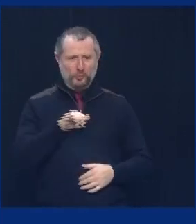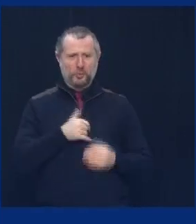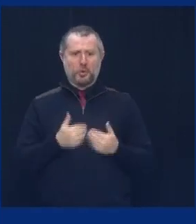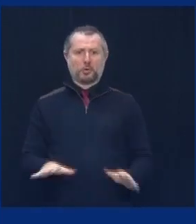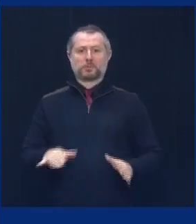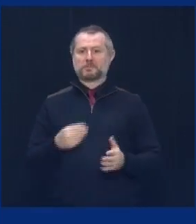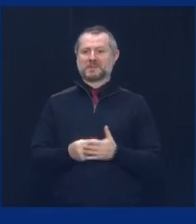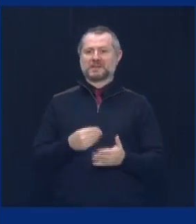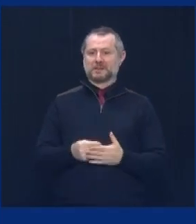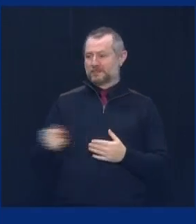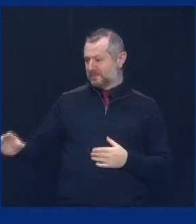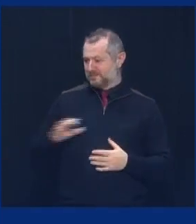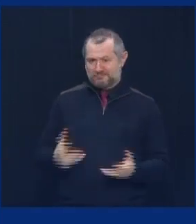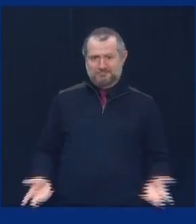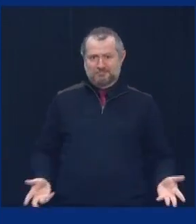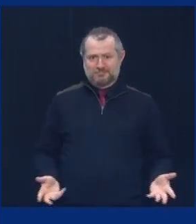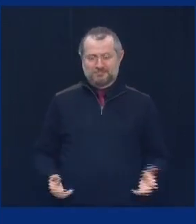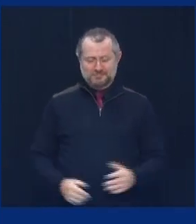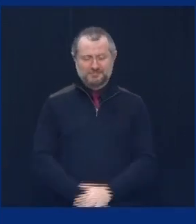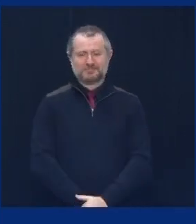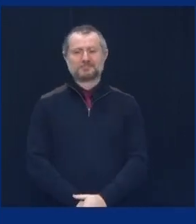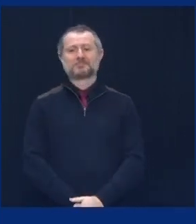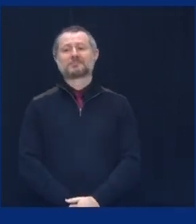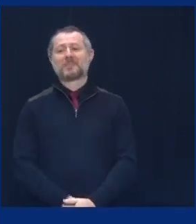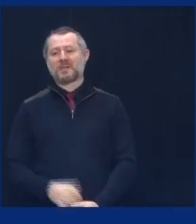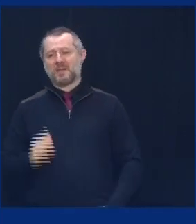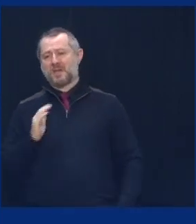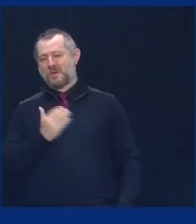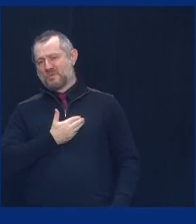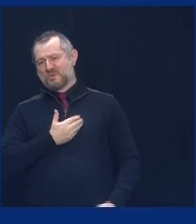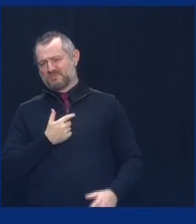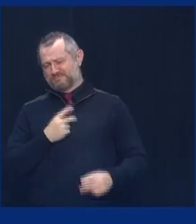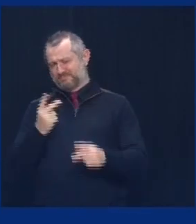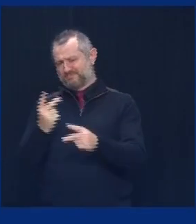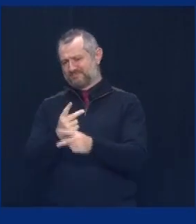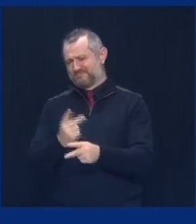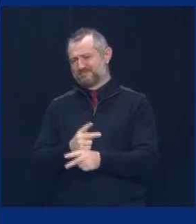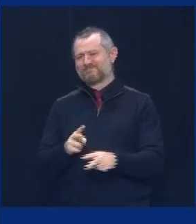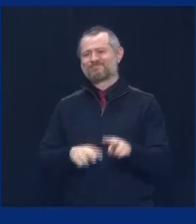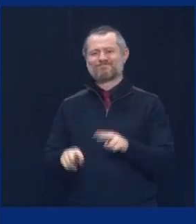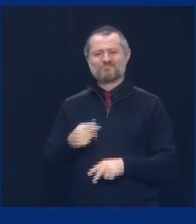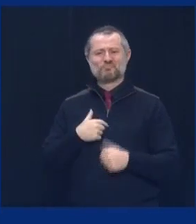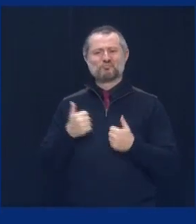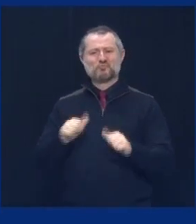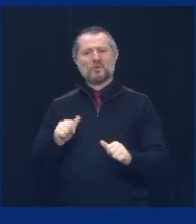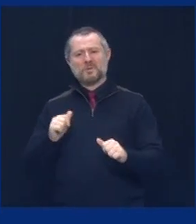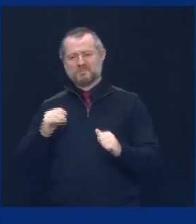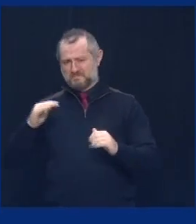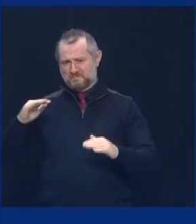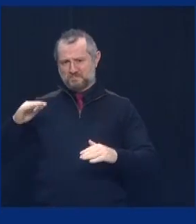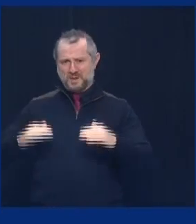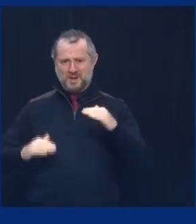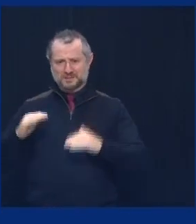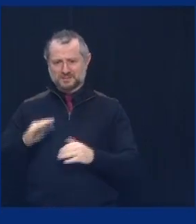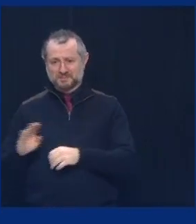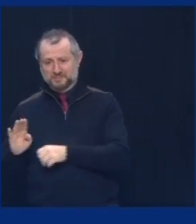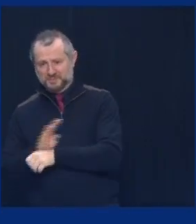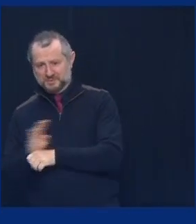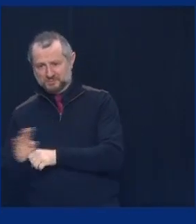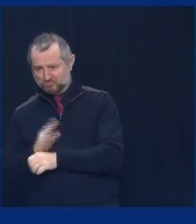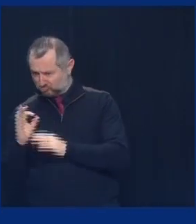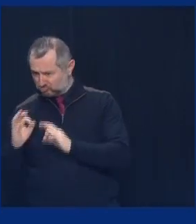that dollar. So our calibration is as much economic activity as you